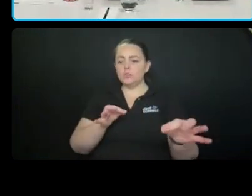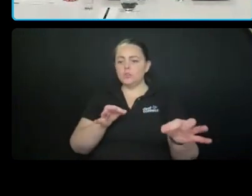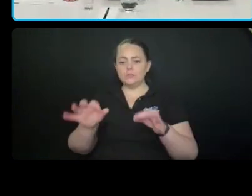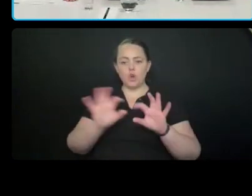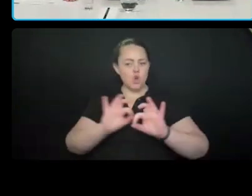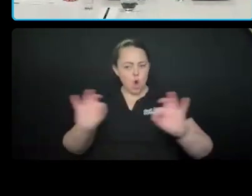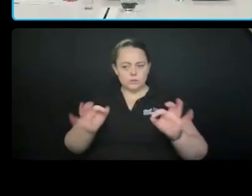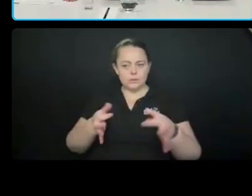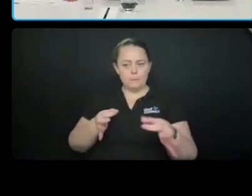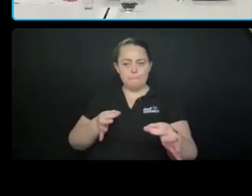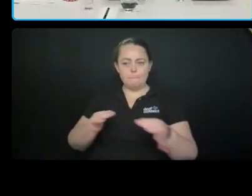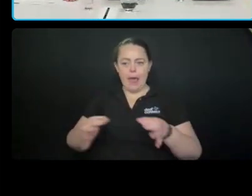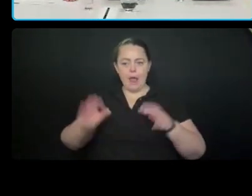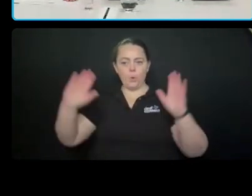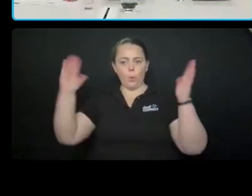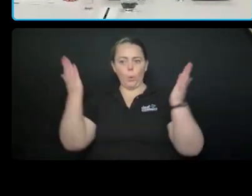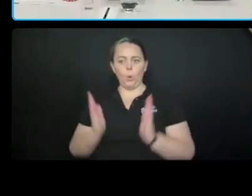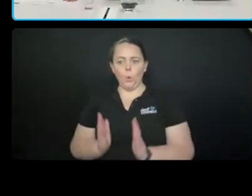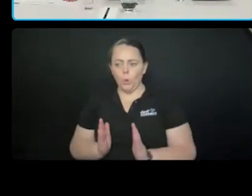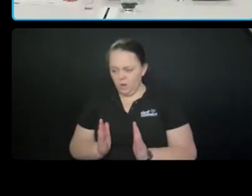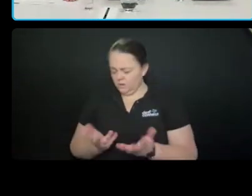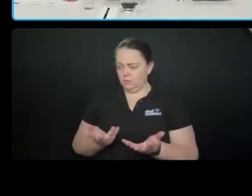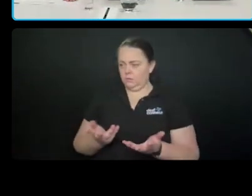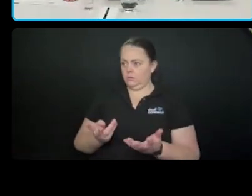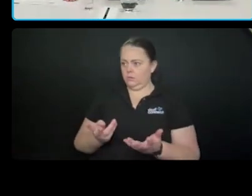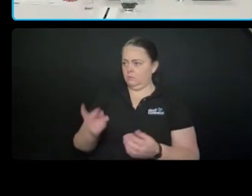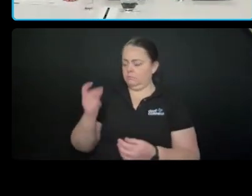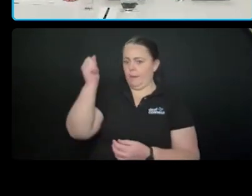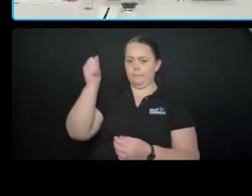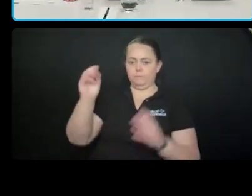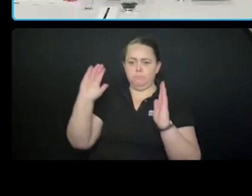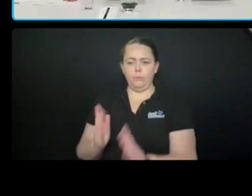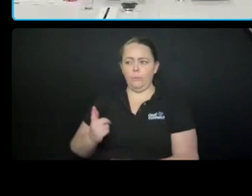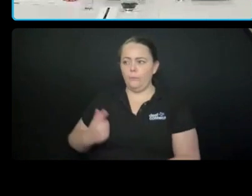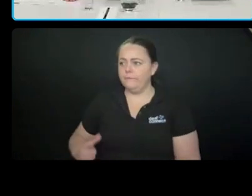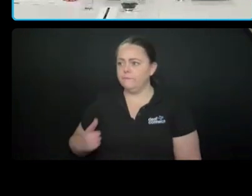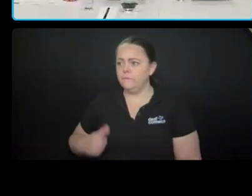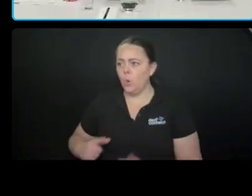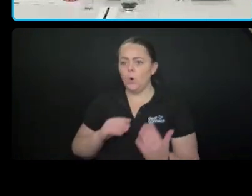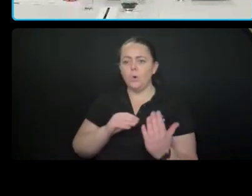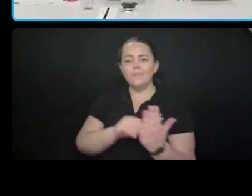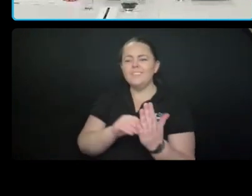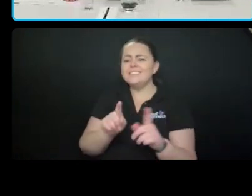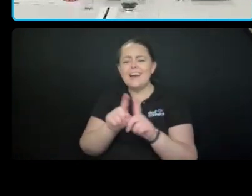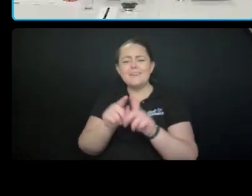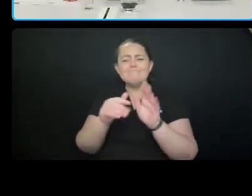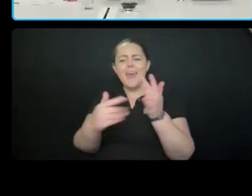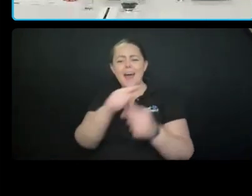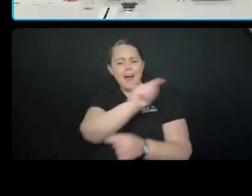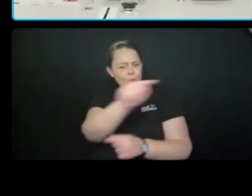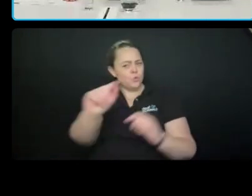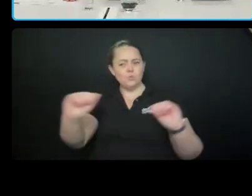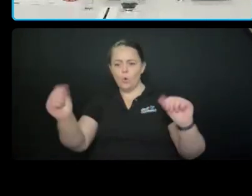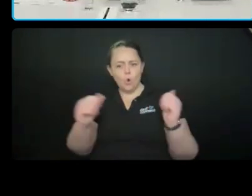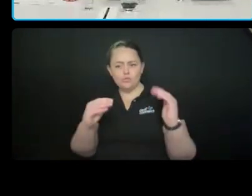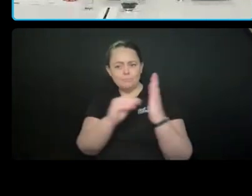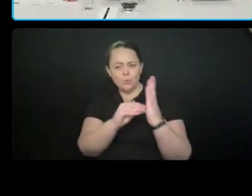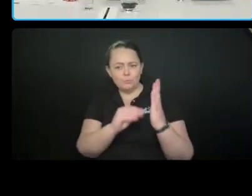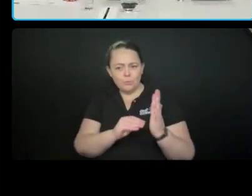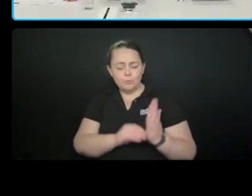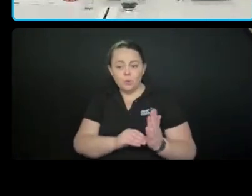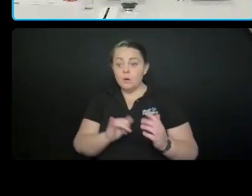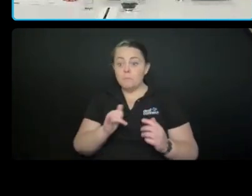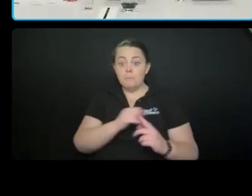weight, you note them down as a number and then you put in the comments the reason. So you would follow the same pattern here, where you